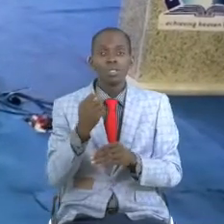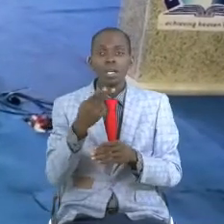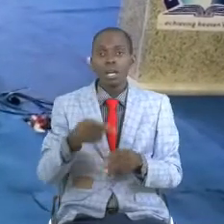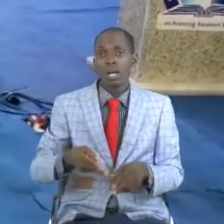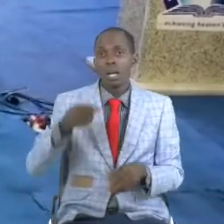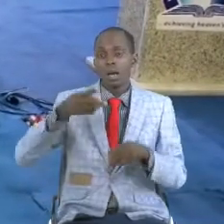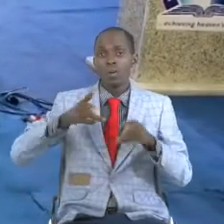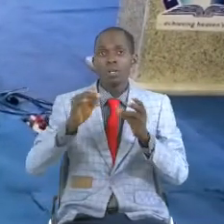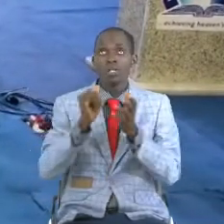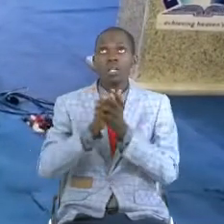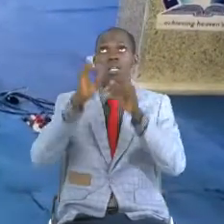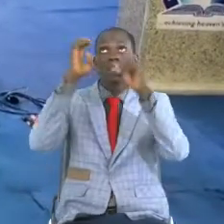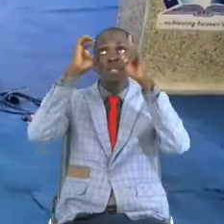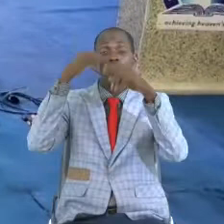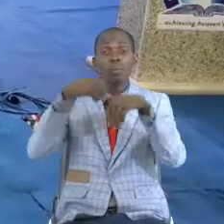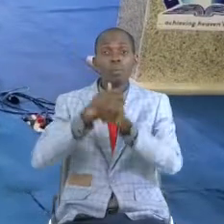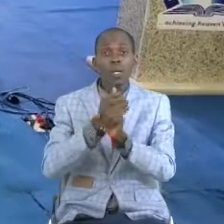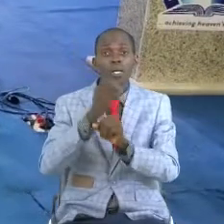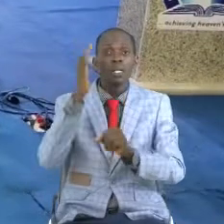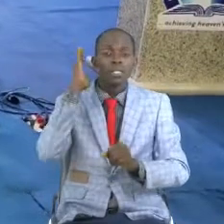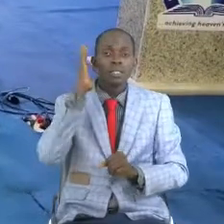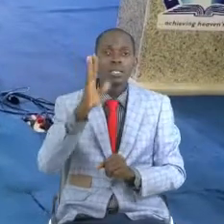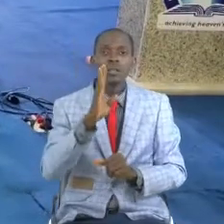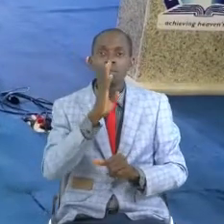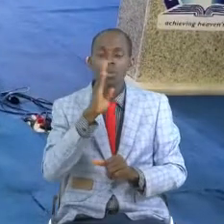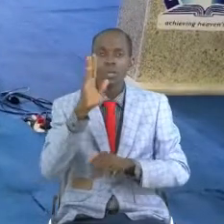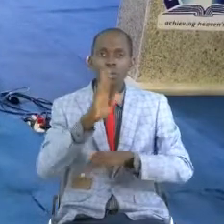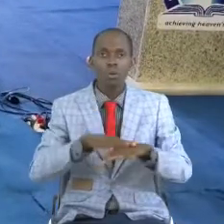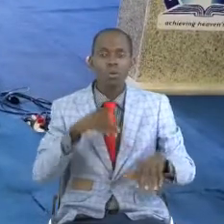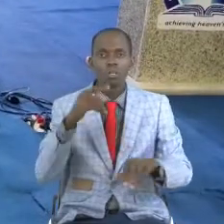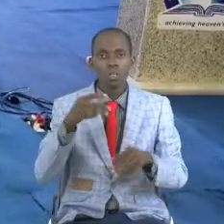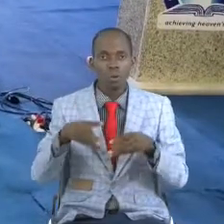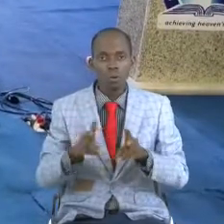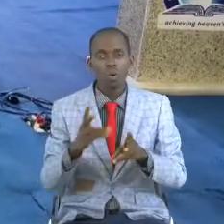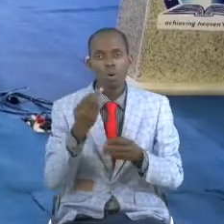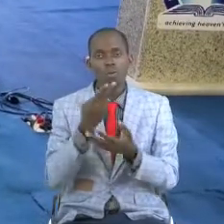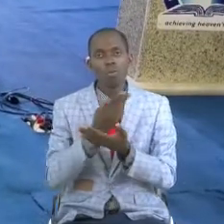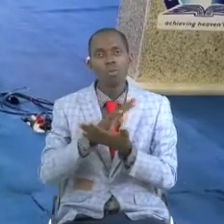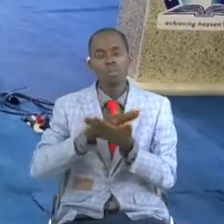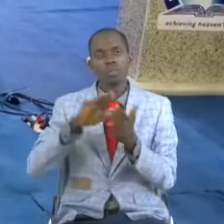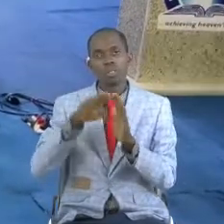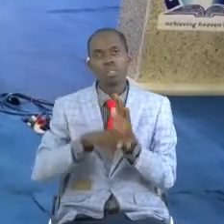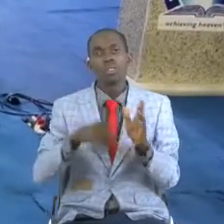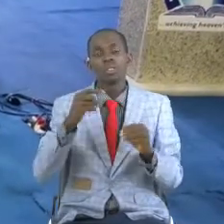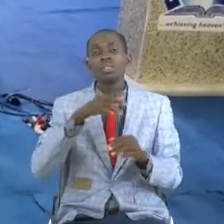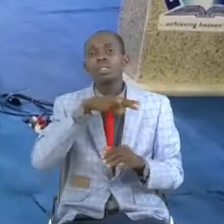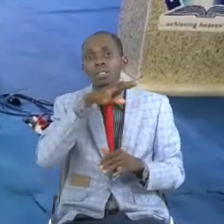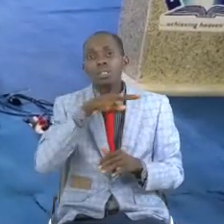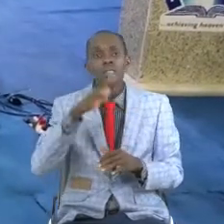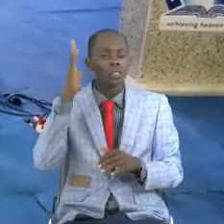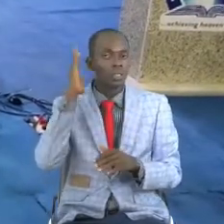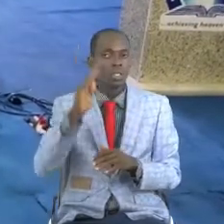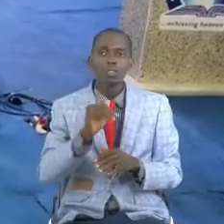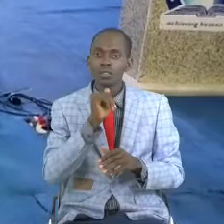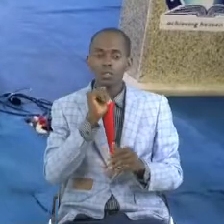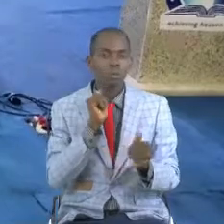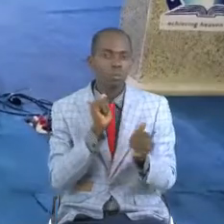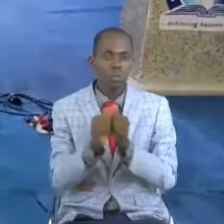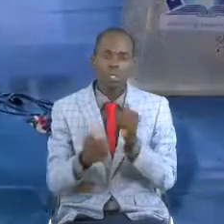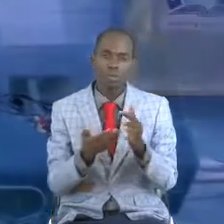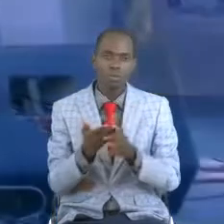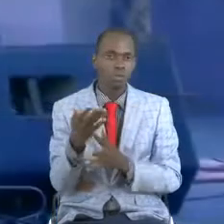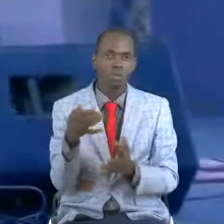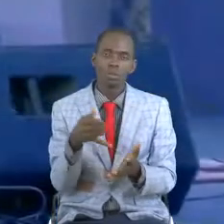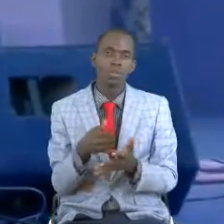makes shall be called the way of holiness. The unclean shall not pass over it, but